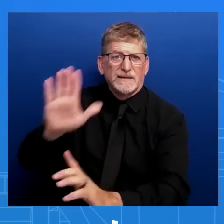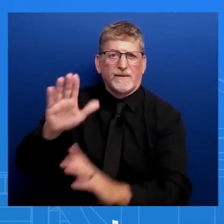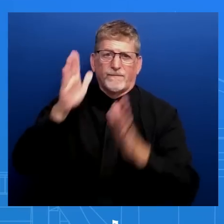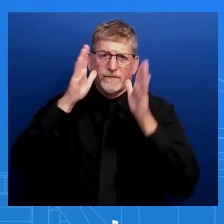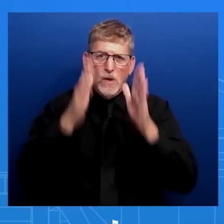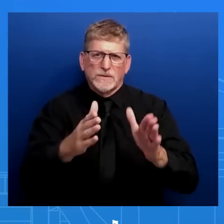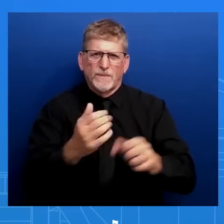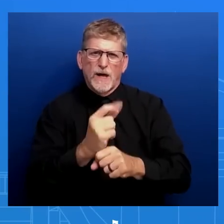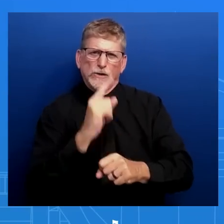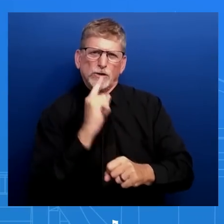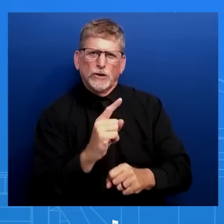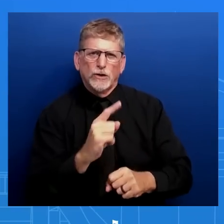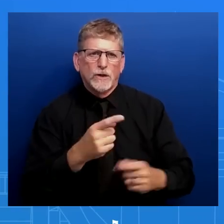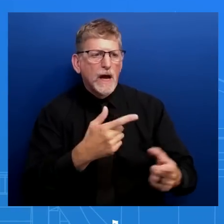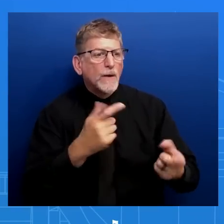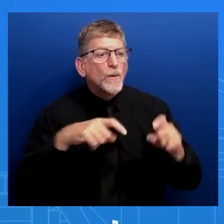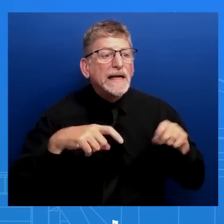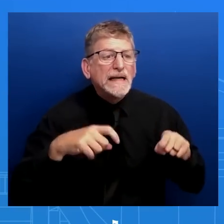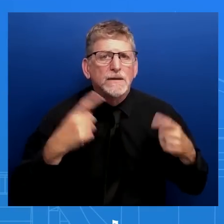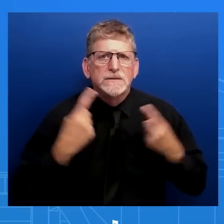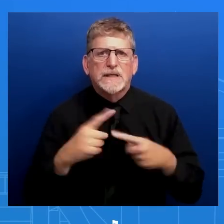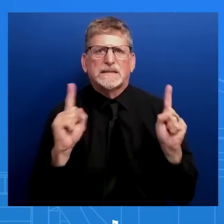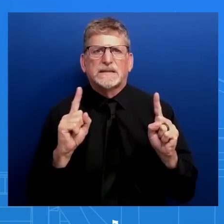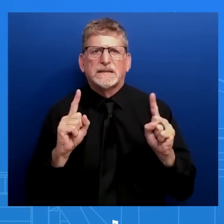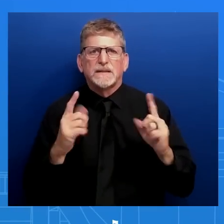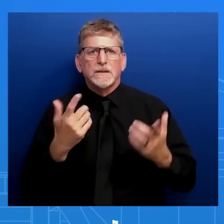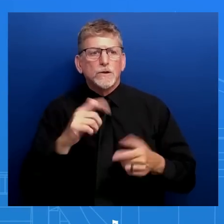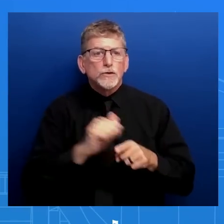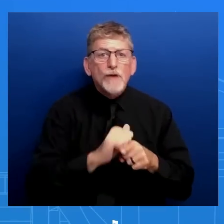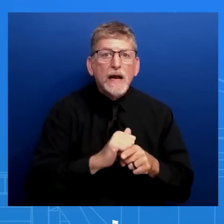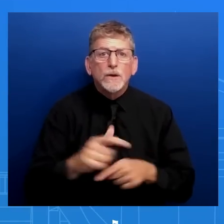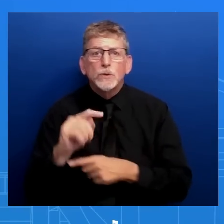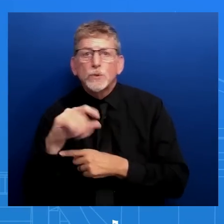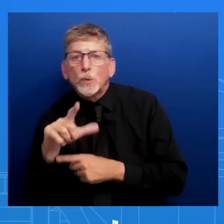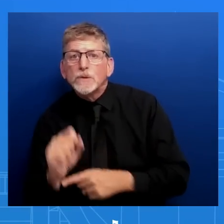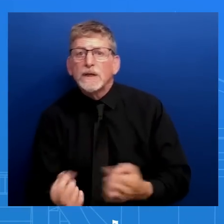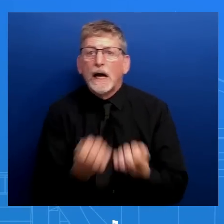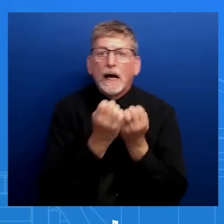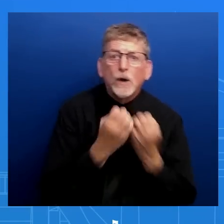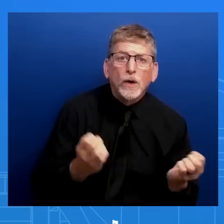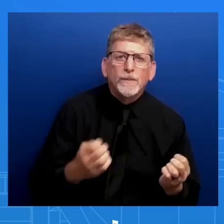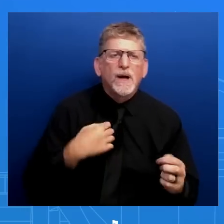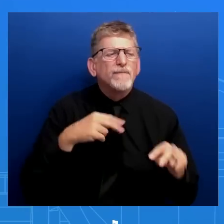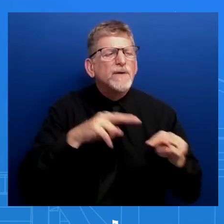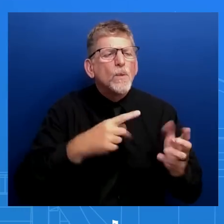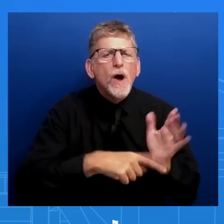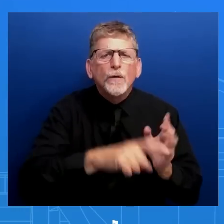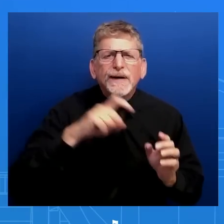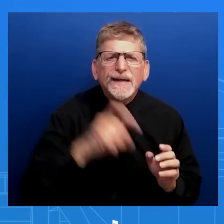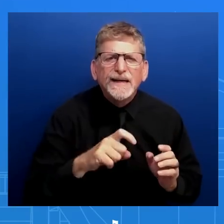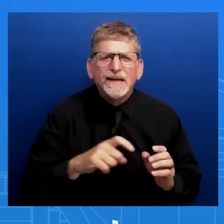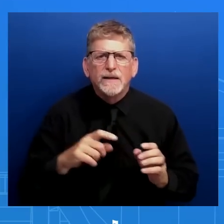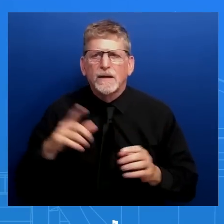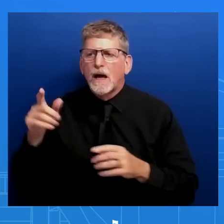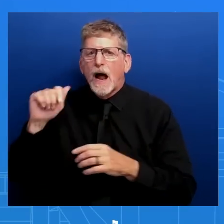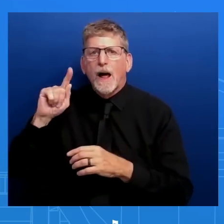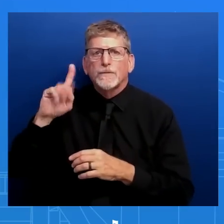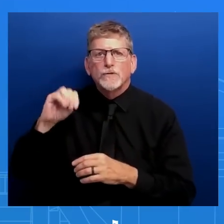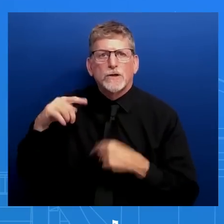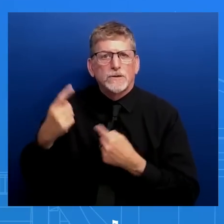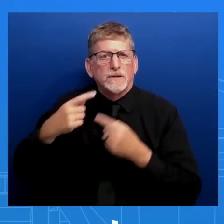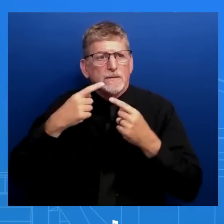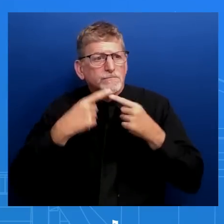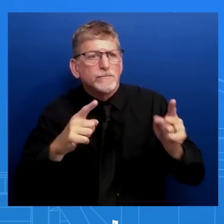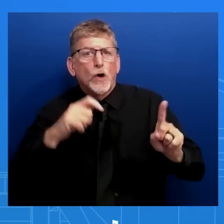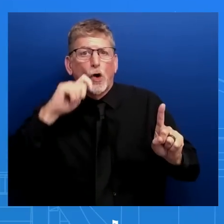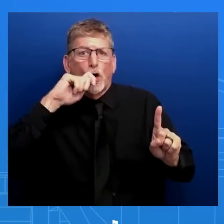see another round of support announced from this administration for Ukraine in terms of weapons and capabilities this week. So we are